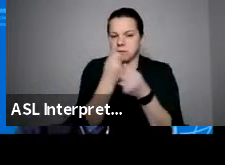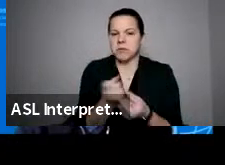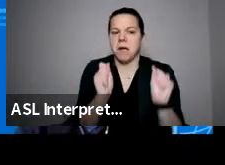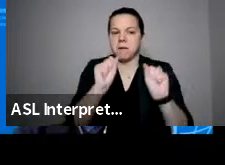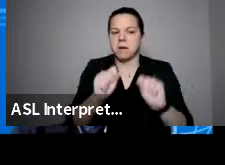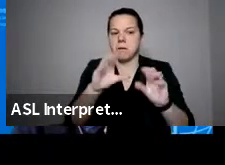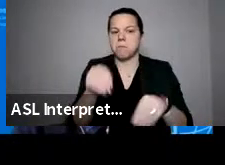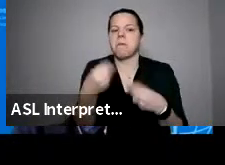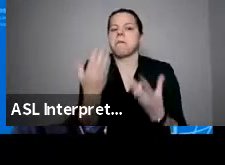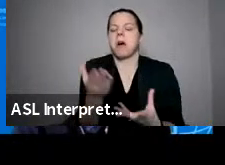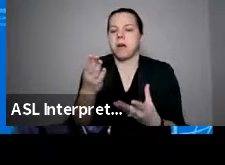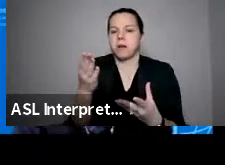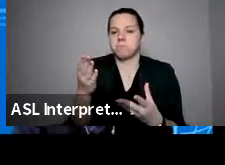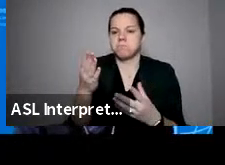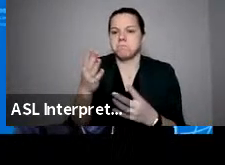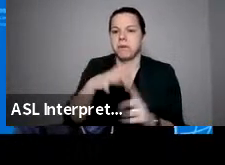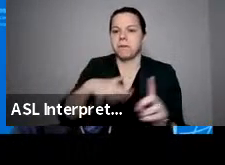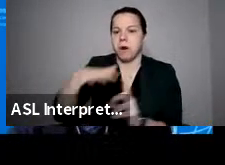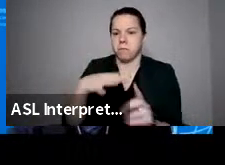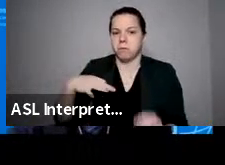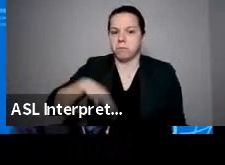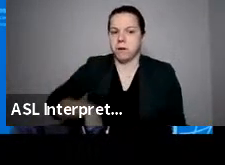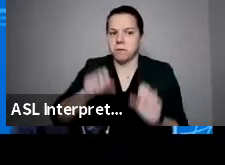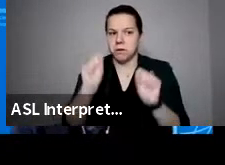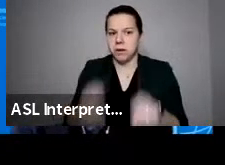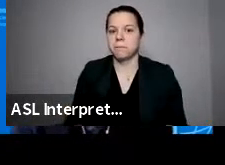provide a net environmental benefit.